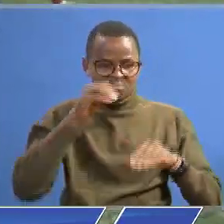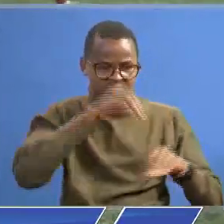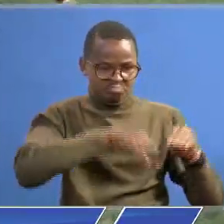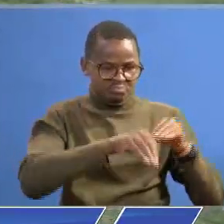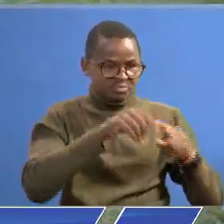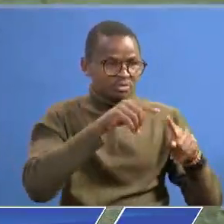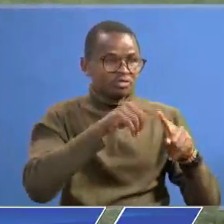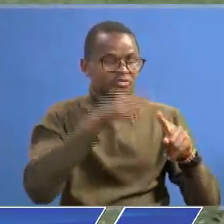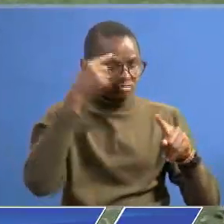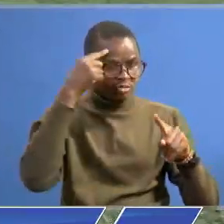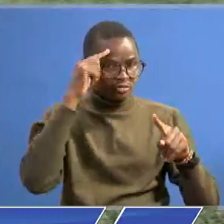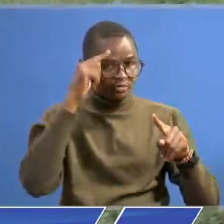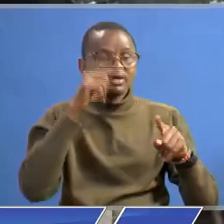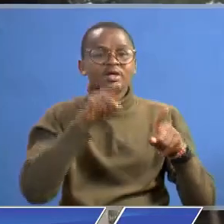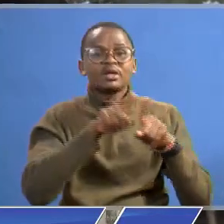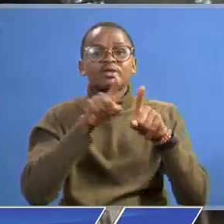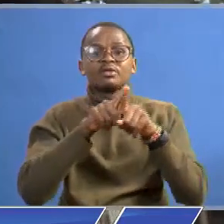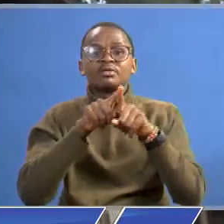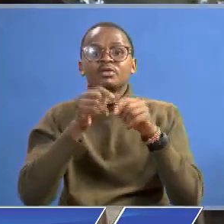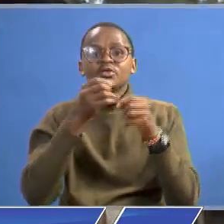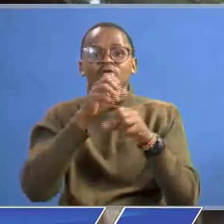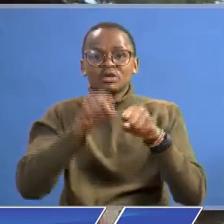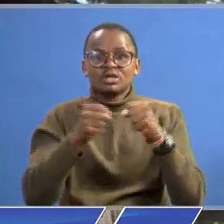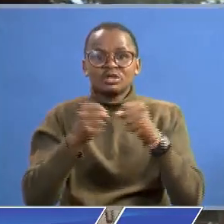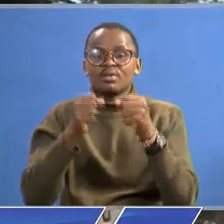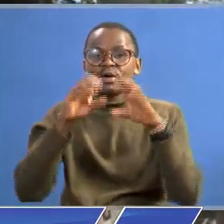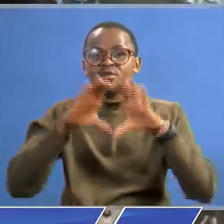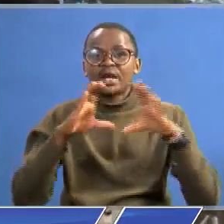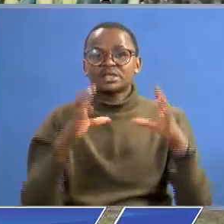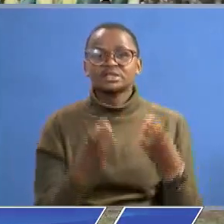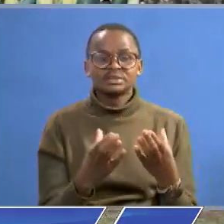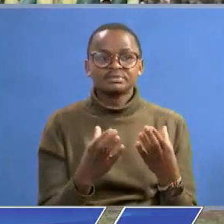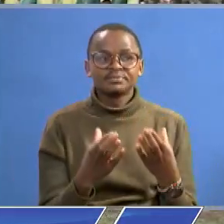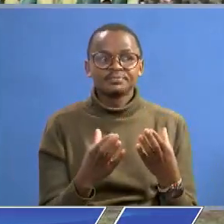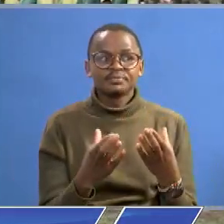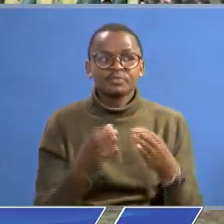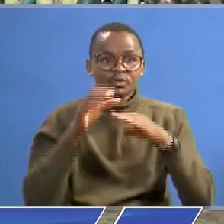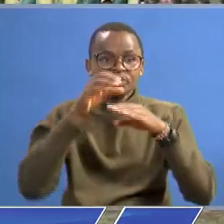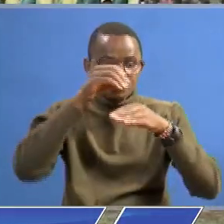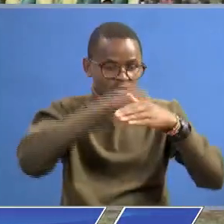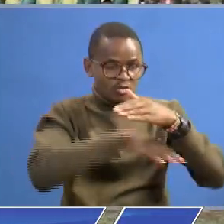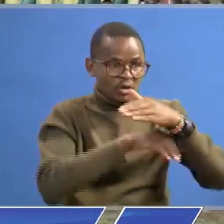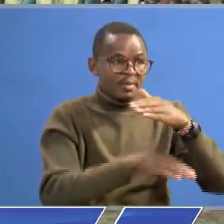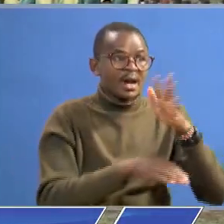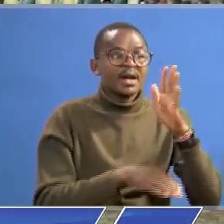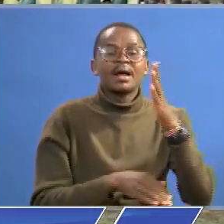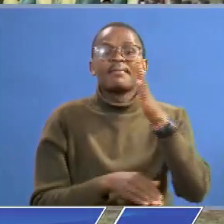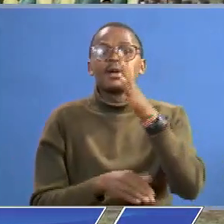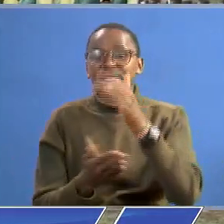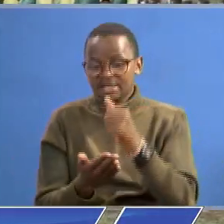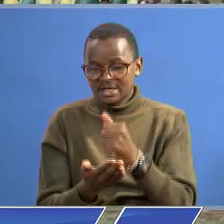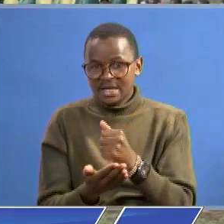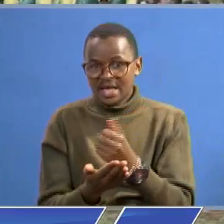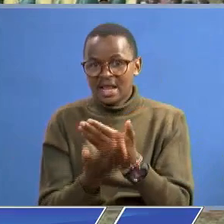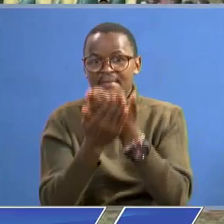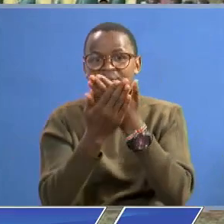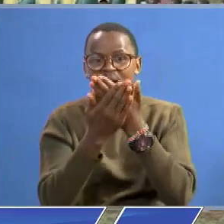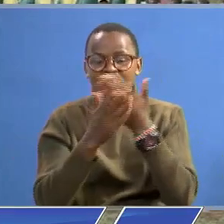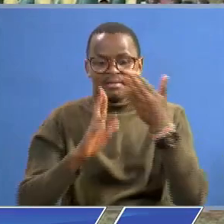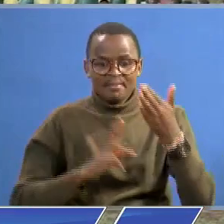trees to alleviate landslides that have led to destruction of classes. Tukipada miti hapo naona itatusaidia